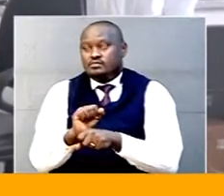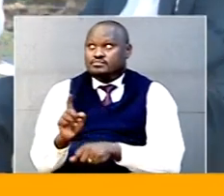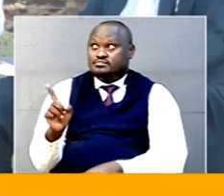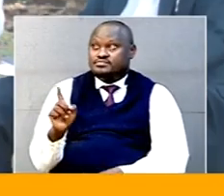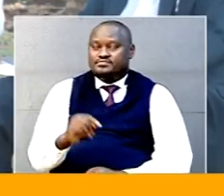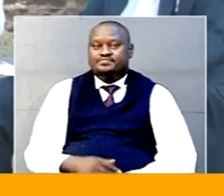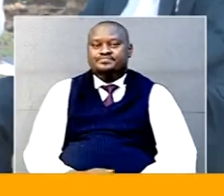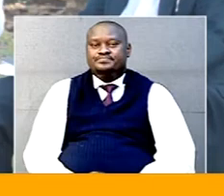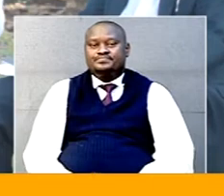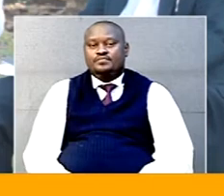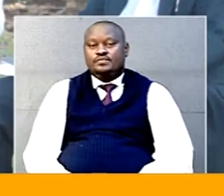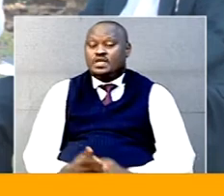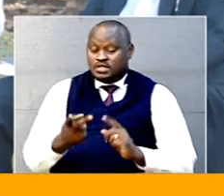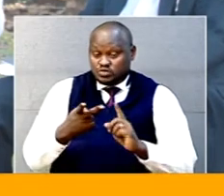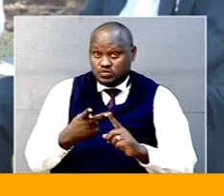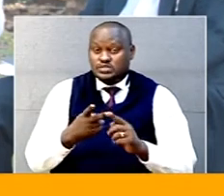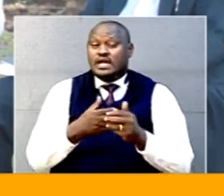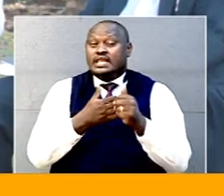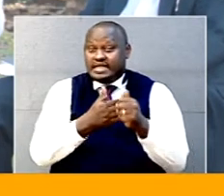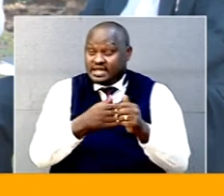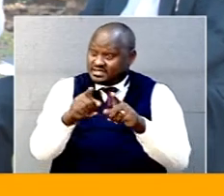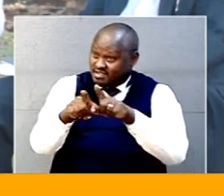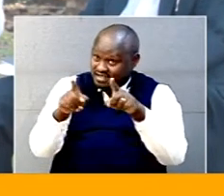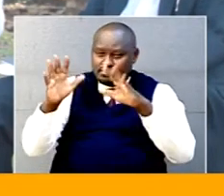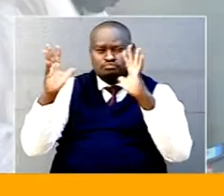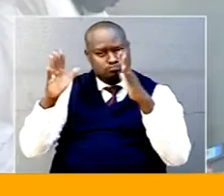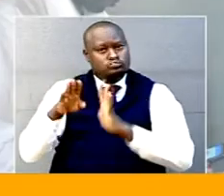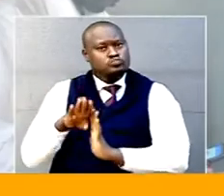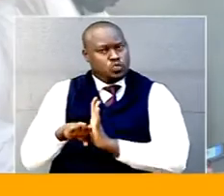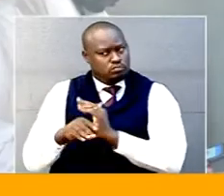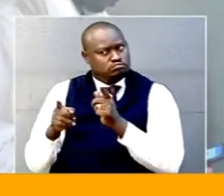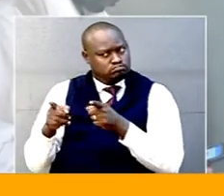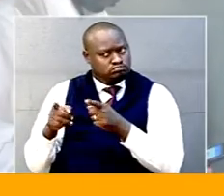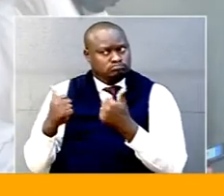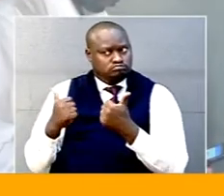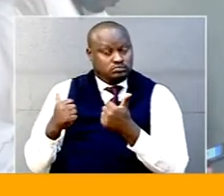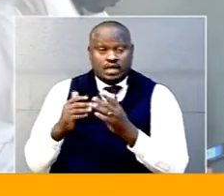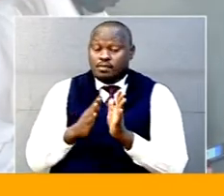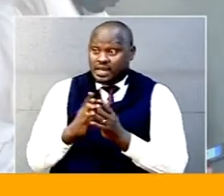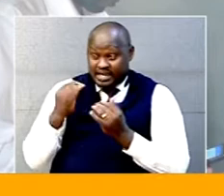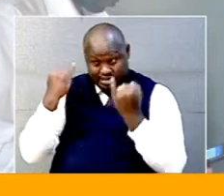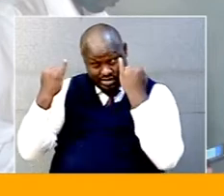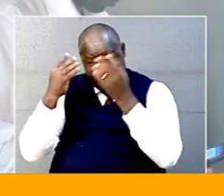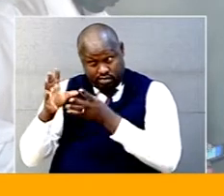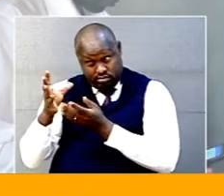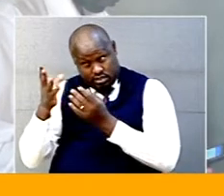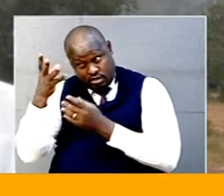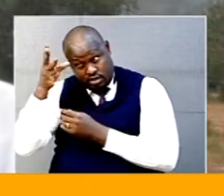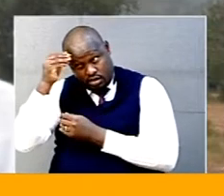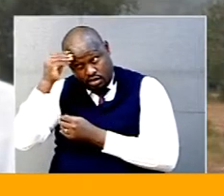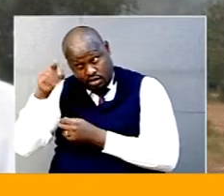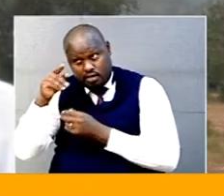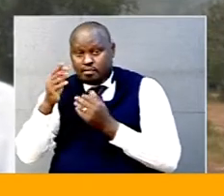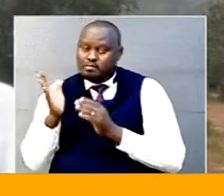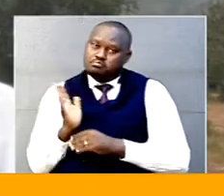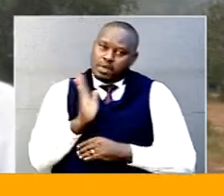This one. Participating sub-county leaders have appreciated the move and pledged to share the knowledge acquired with other citizens.